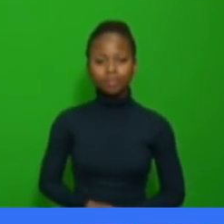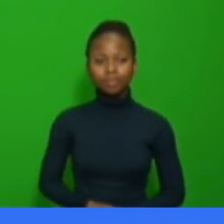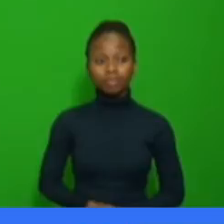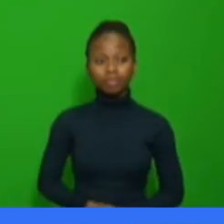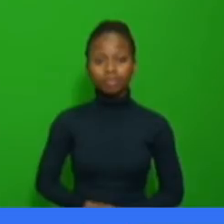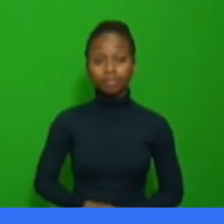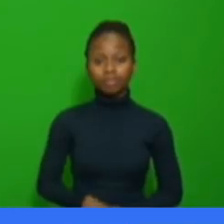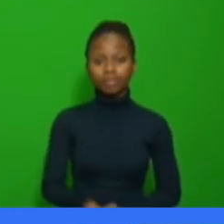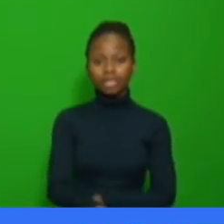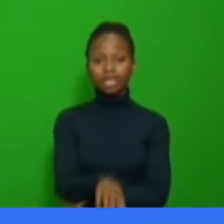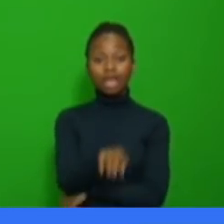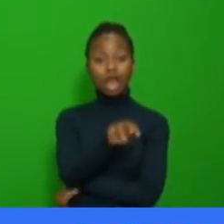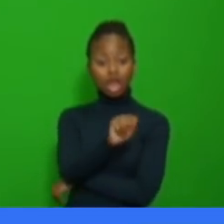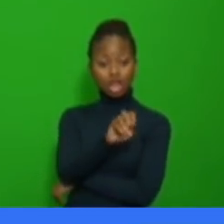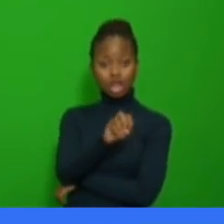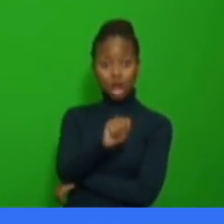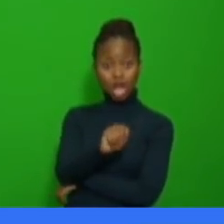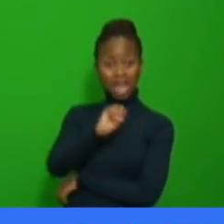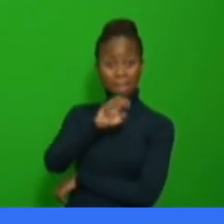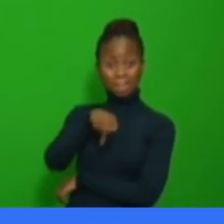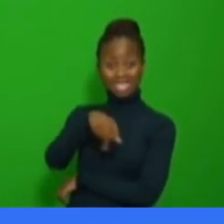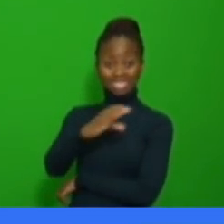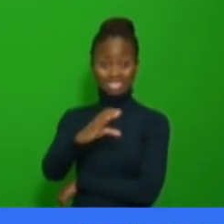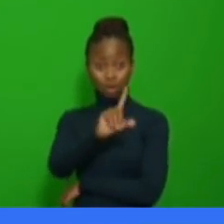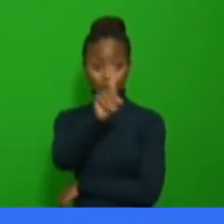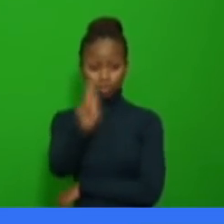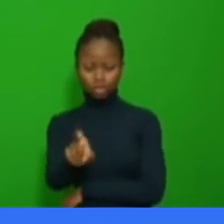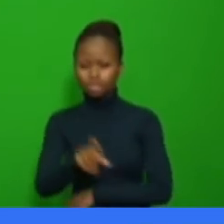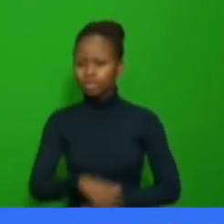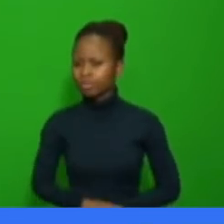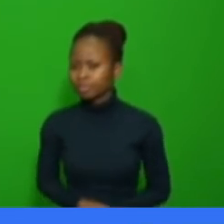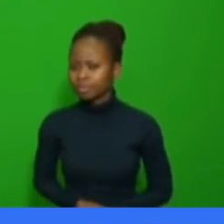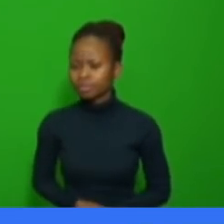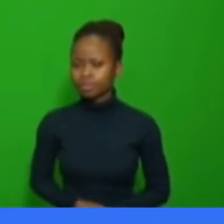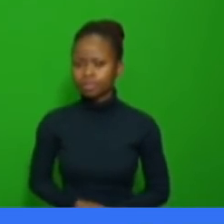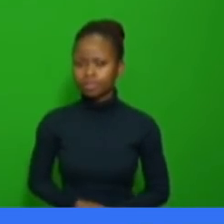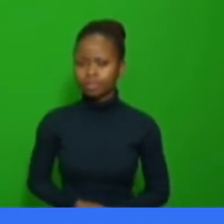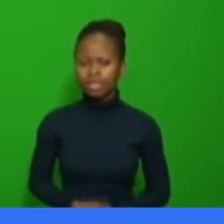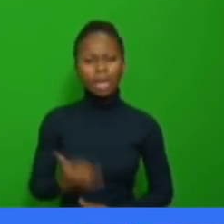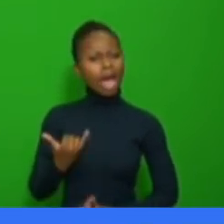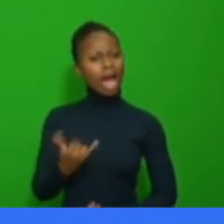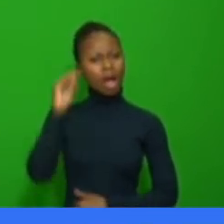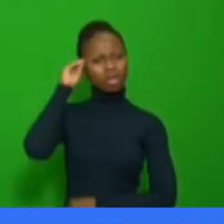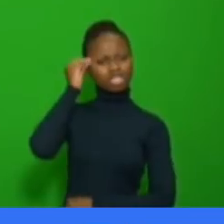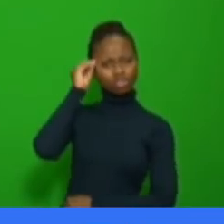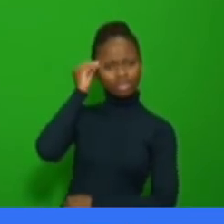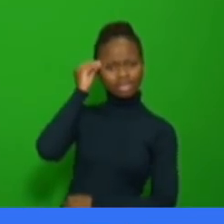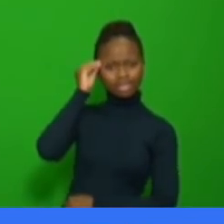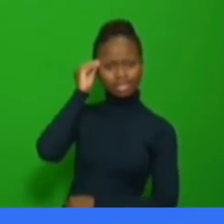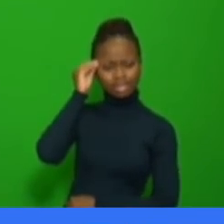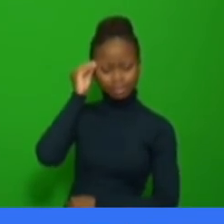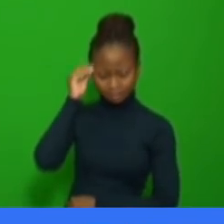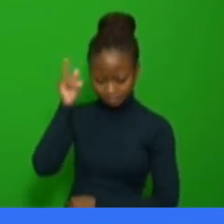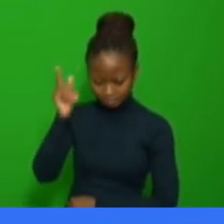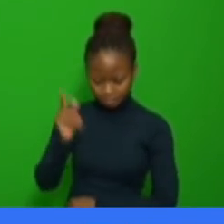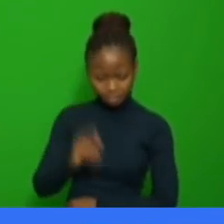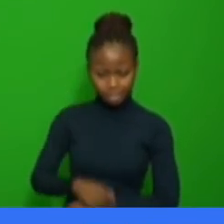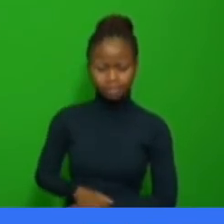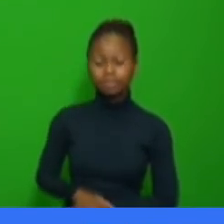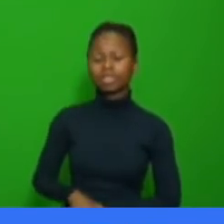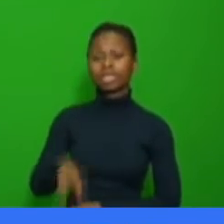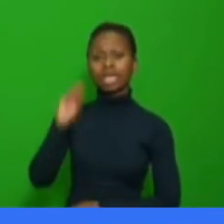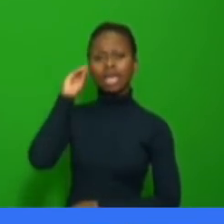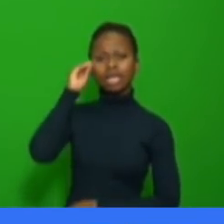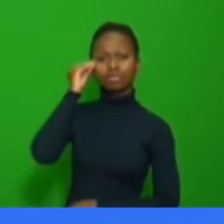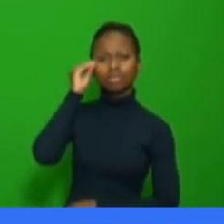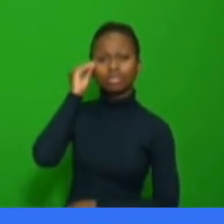non-MPC question, Governor. My name is Kalani Bango from Power FM. I'm interested in the fact that yesterday we had